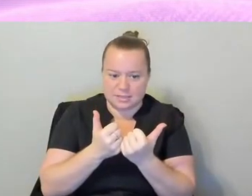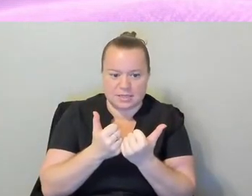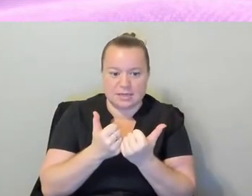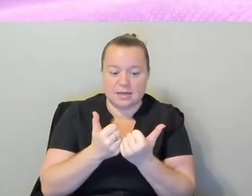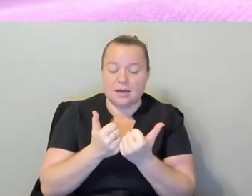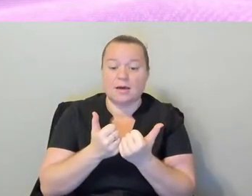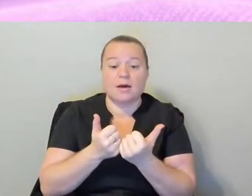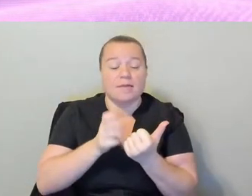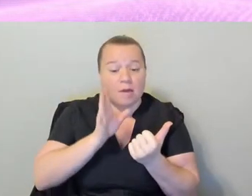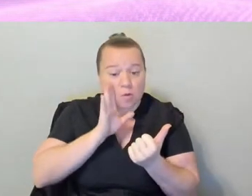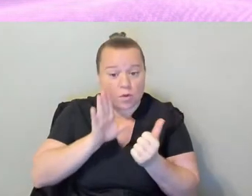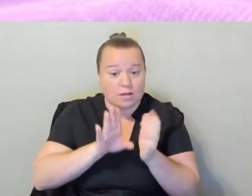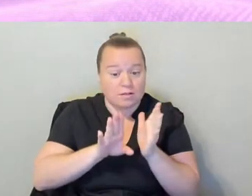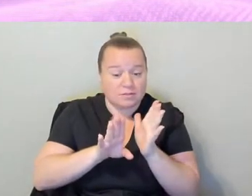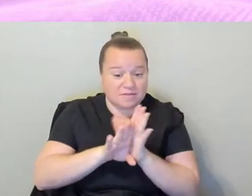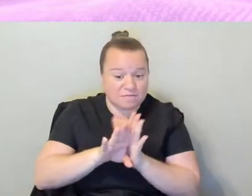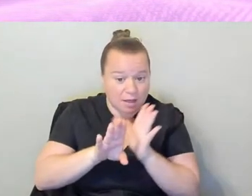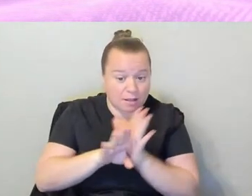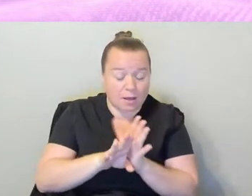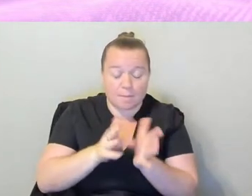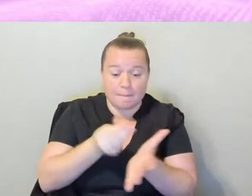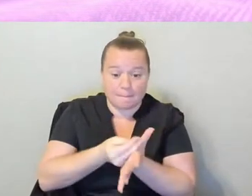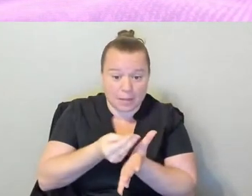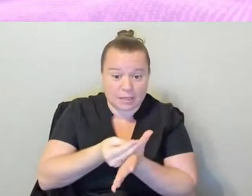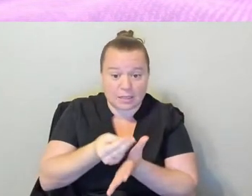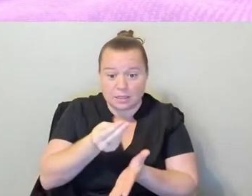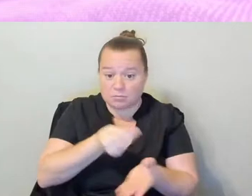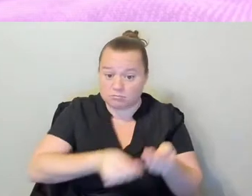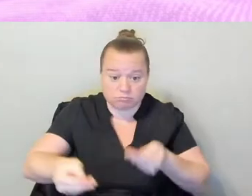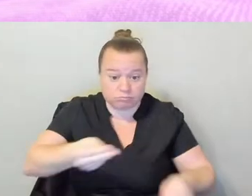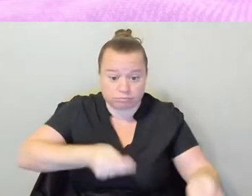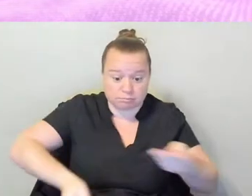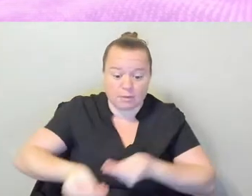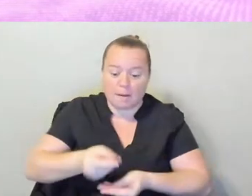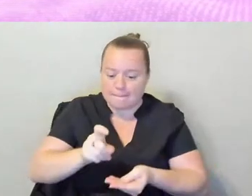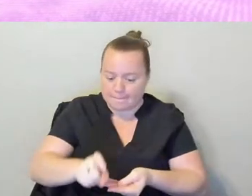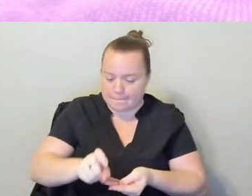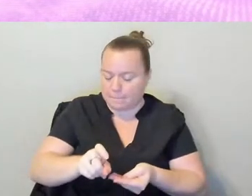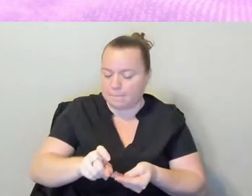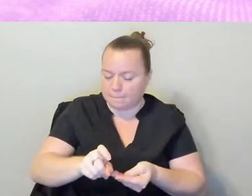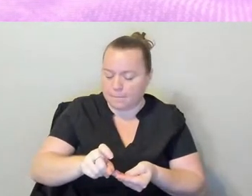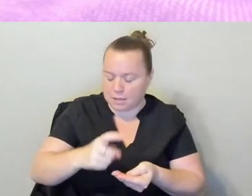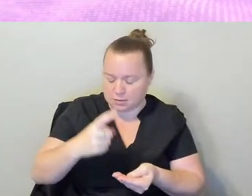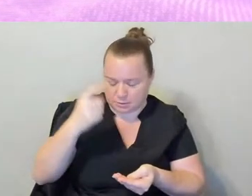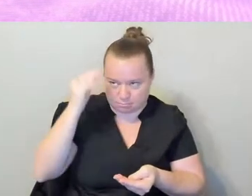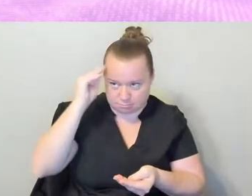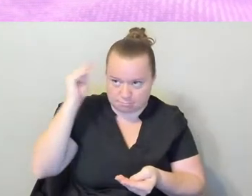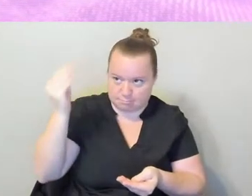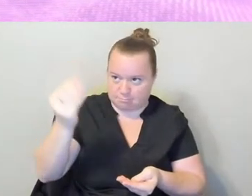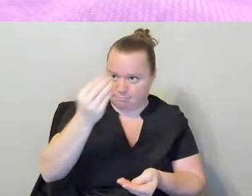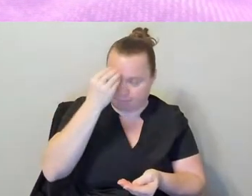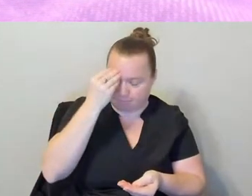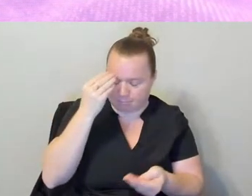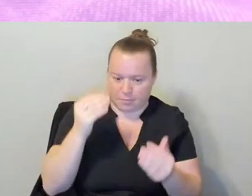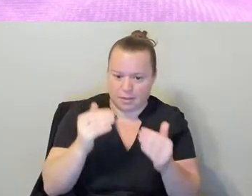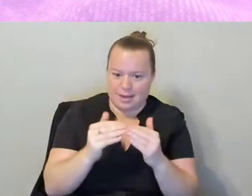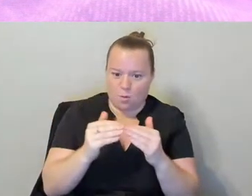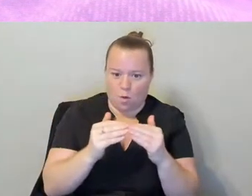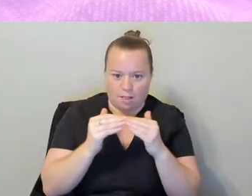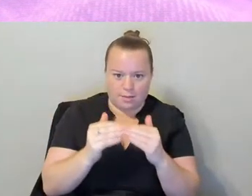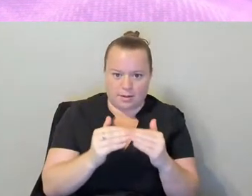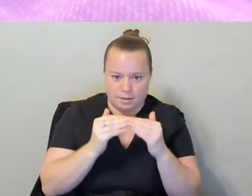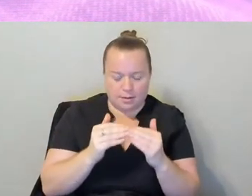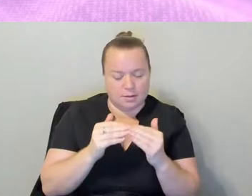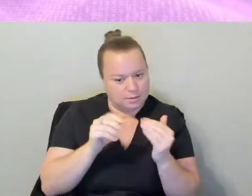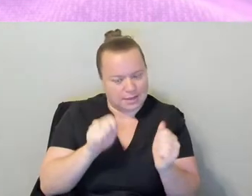these funds are truly concerned with equality as a key to face this